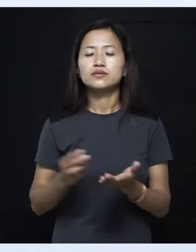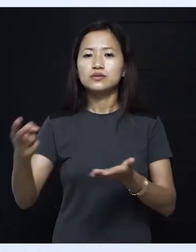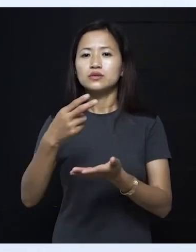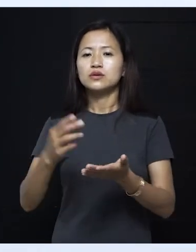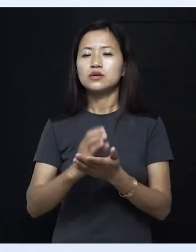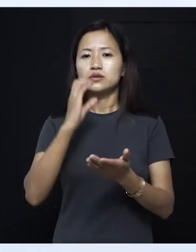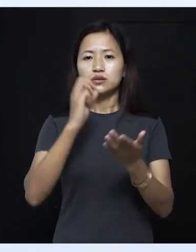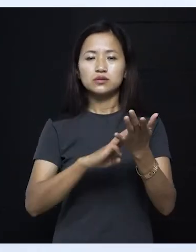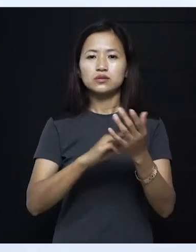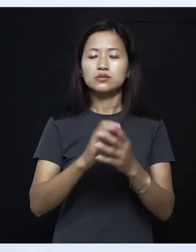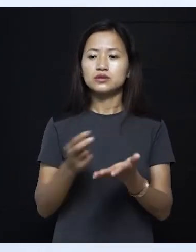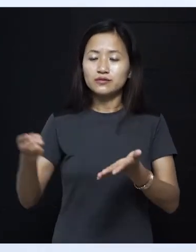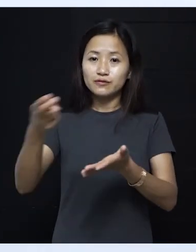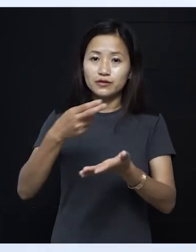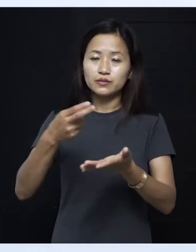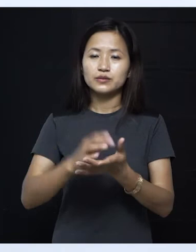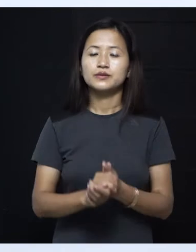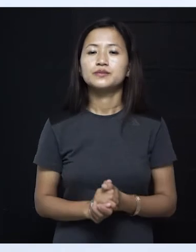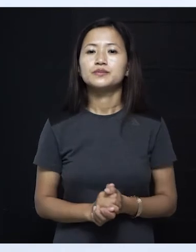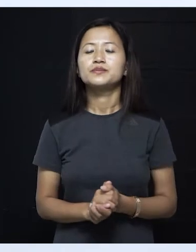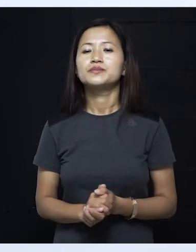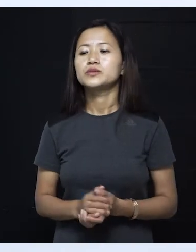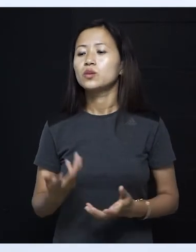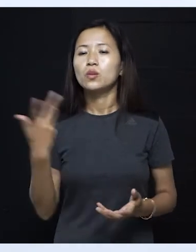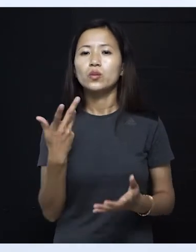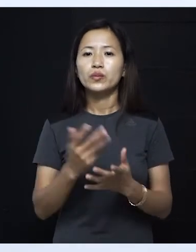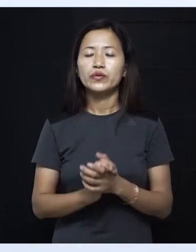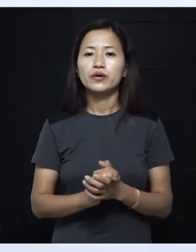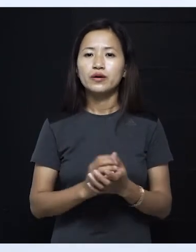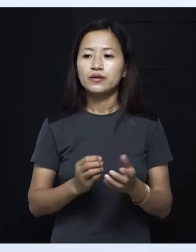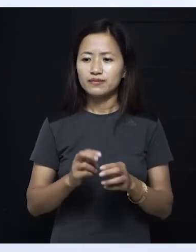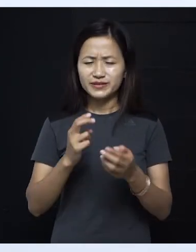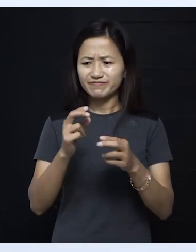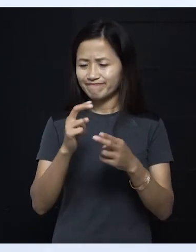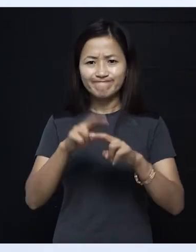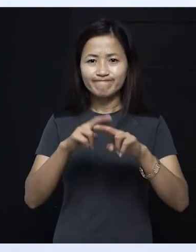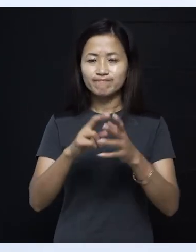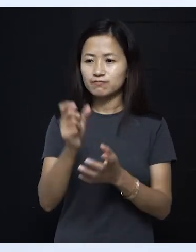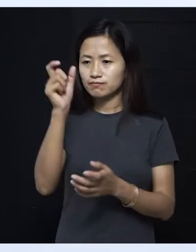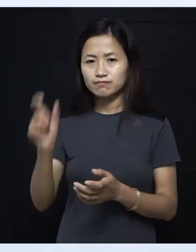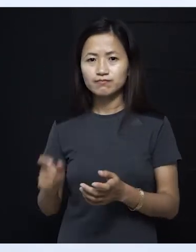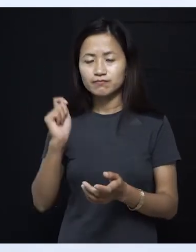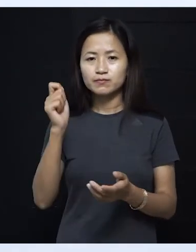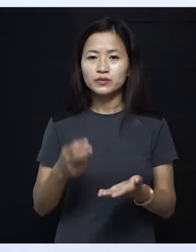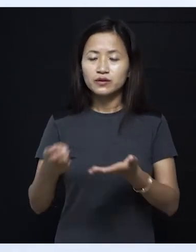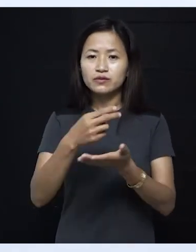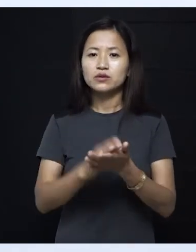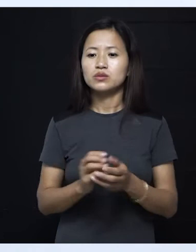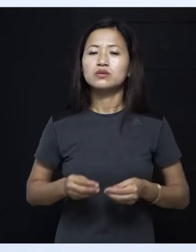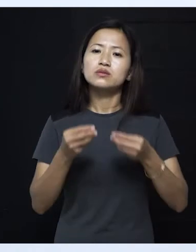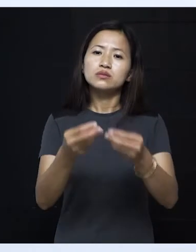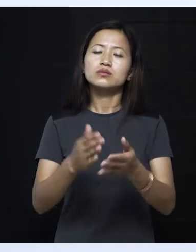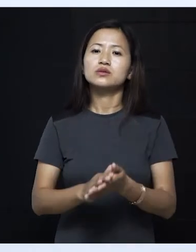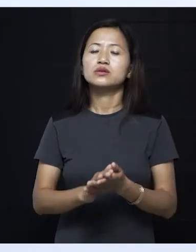the commercial farming. Commercial farming, where the farmers or the owners, okay, they will be producing